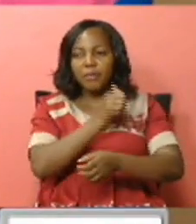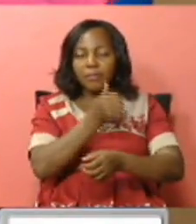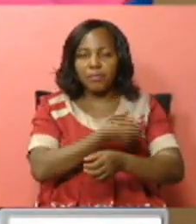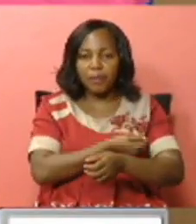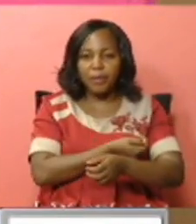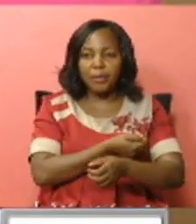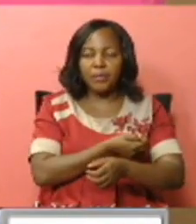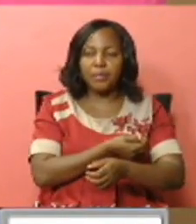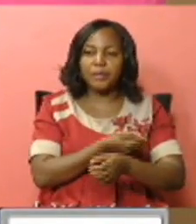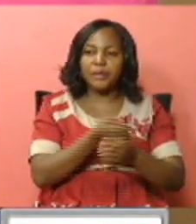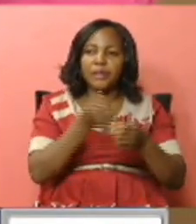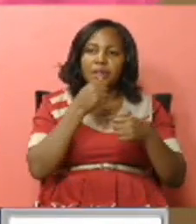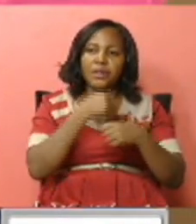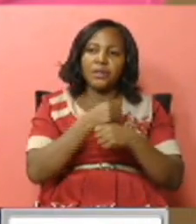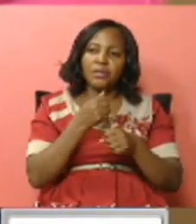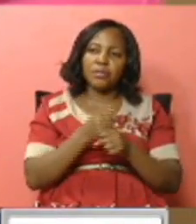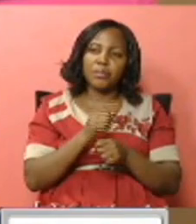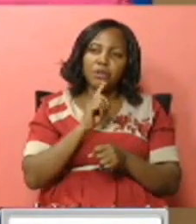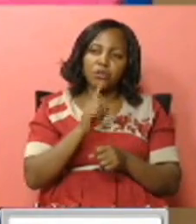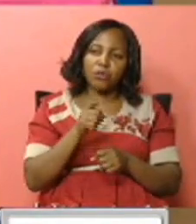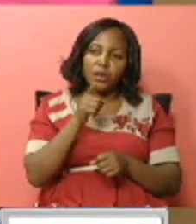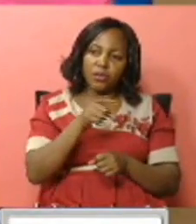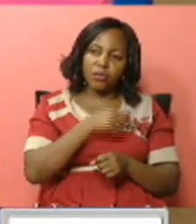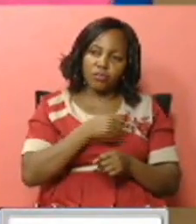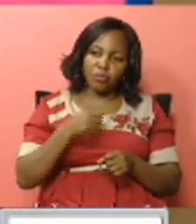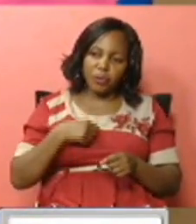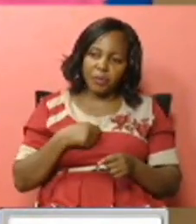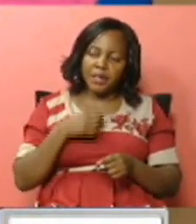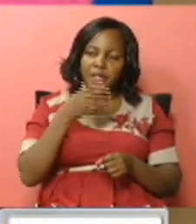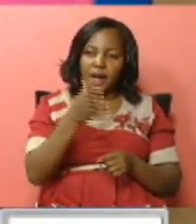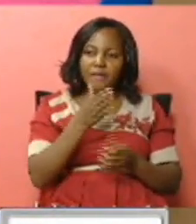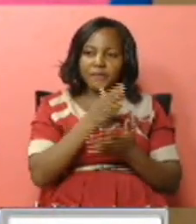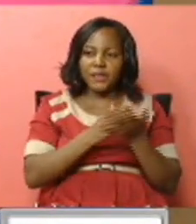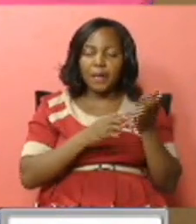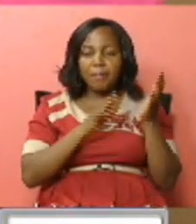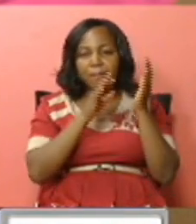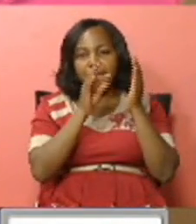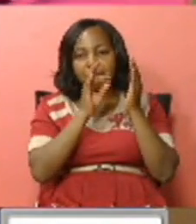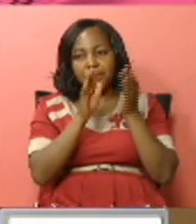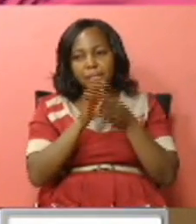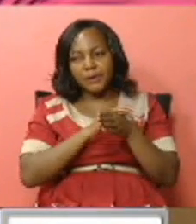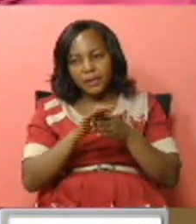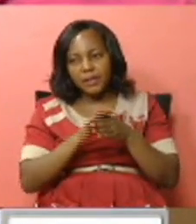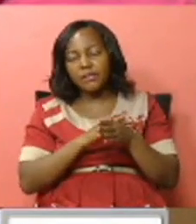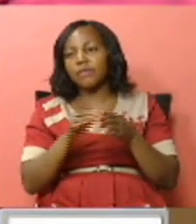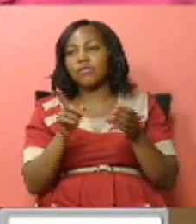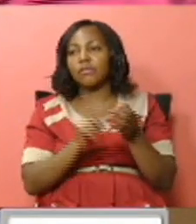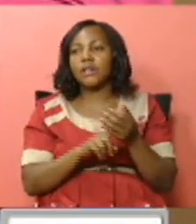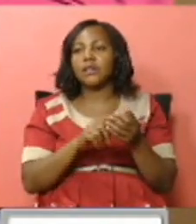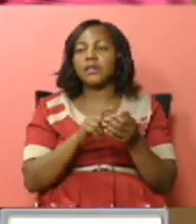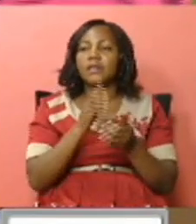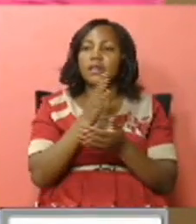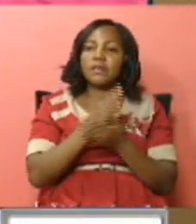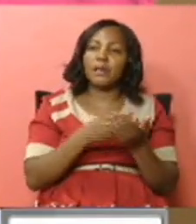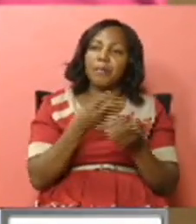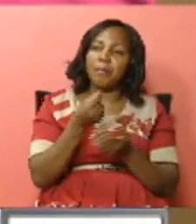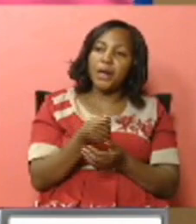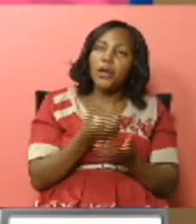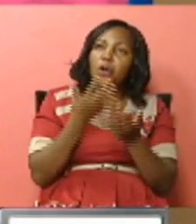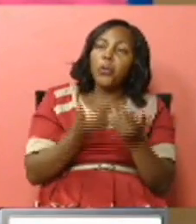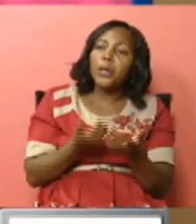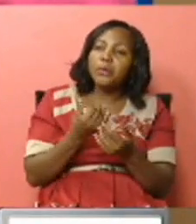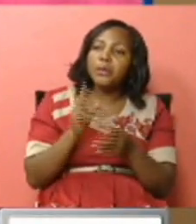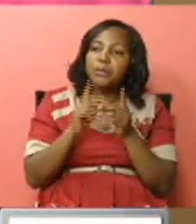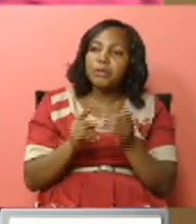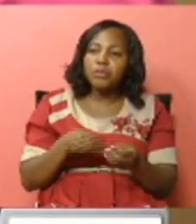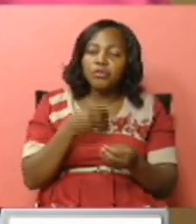civil society, to be able to have these women have a job to get some money so that they can be able to survive at the end of the day without waiting for someone